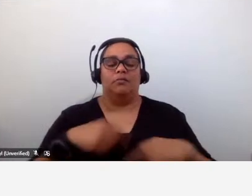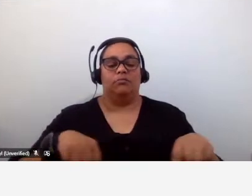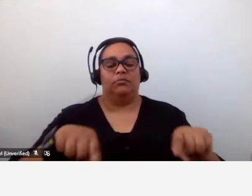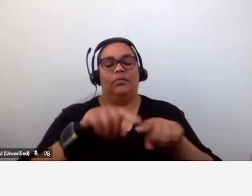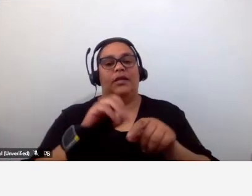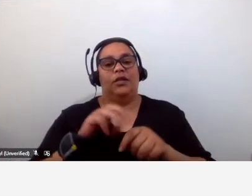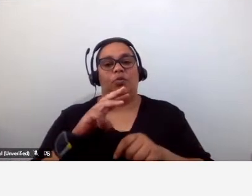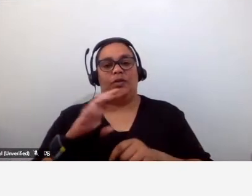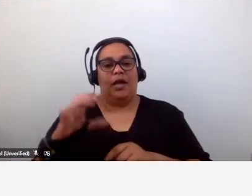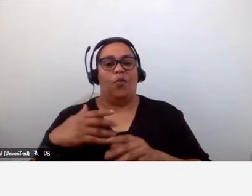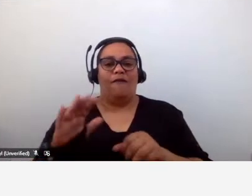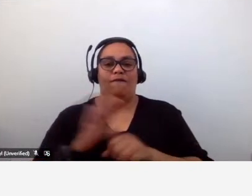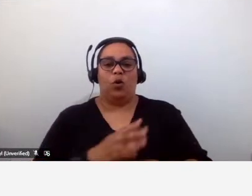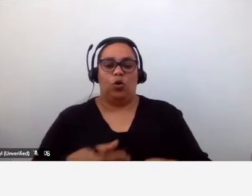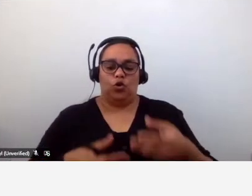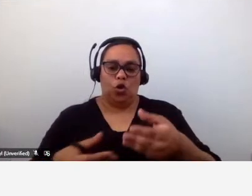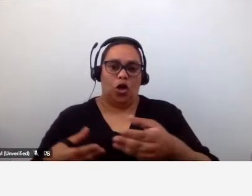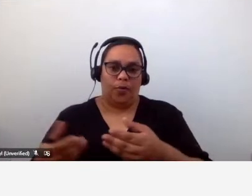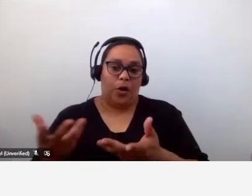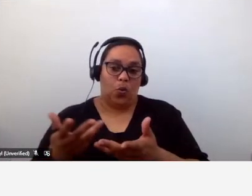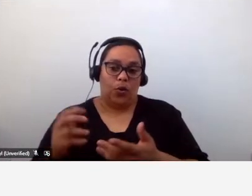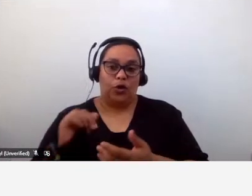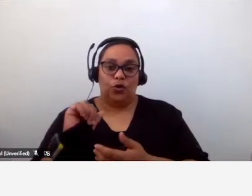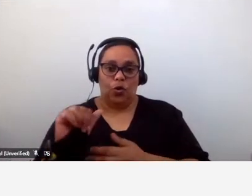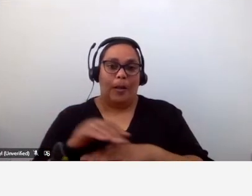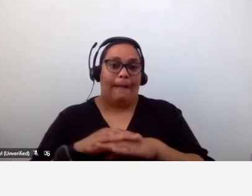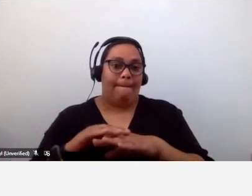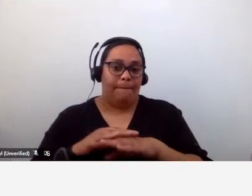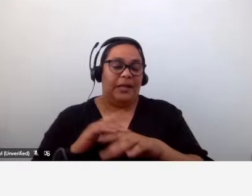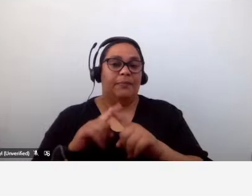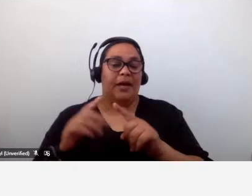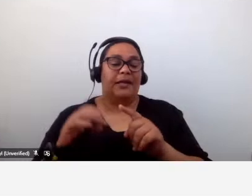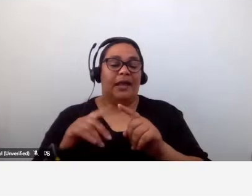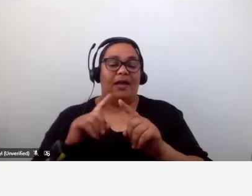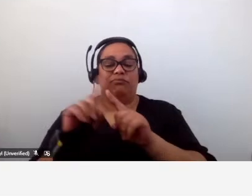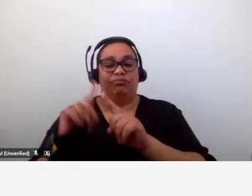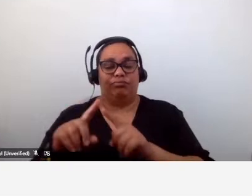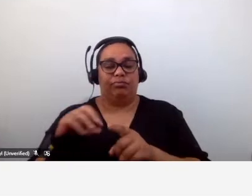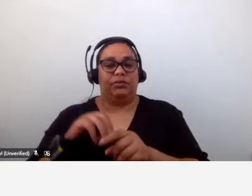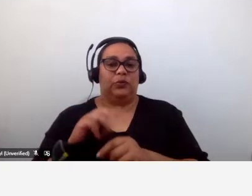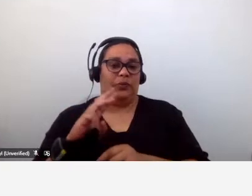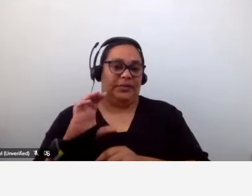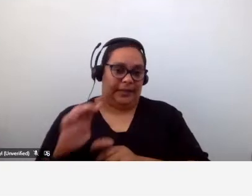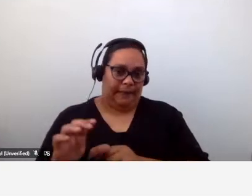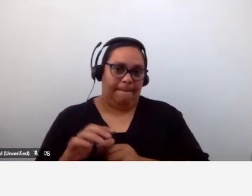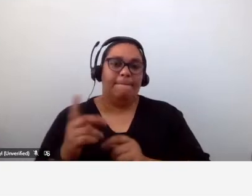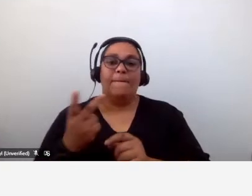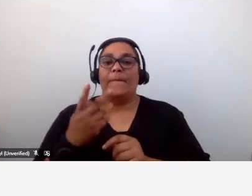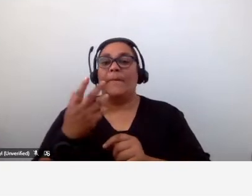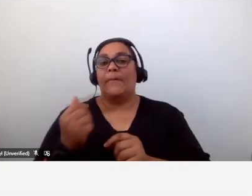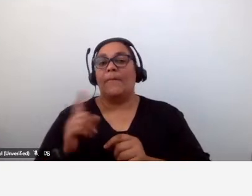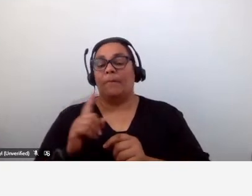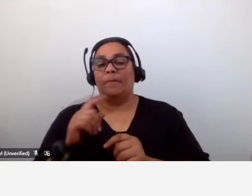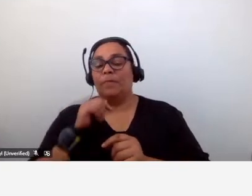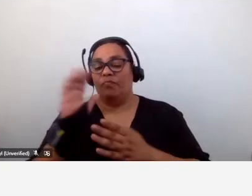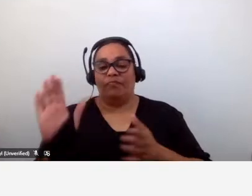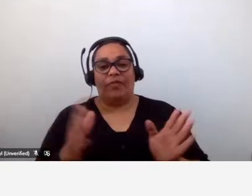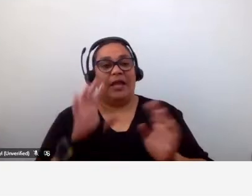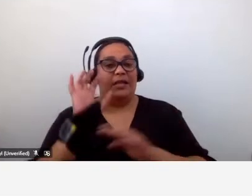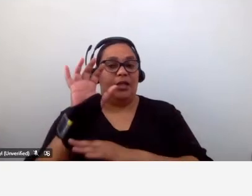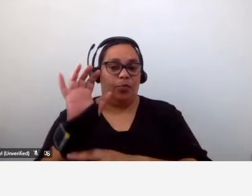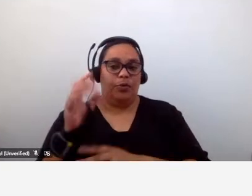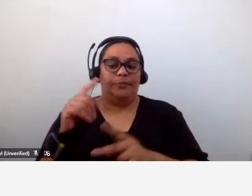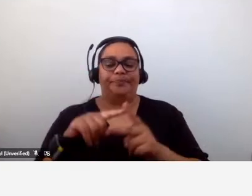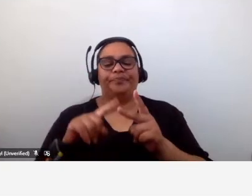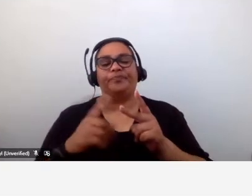got the full document where they are based, but it is across the Western Cape. We also, besides the netball courts, we